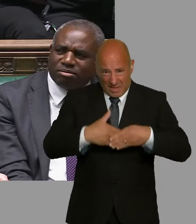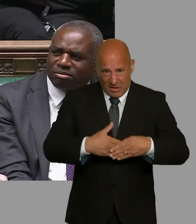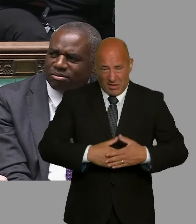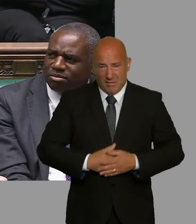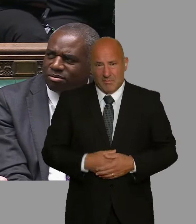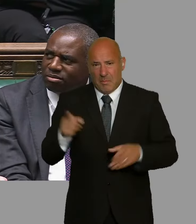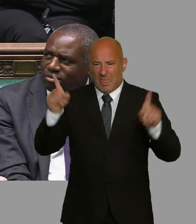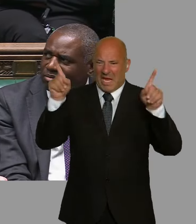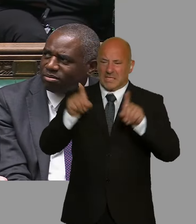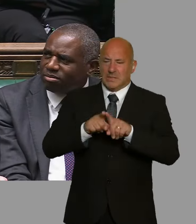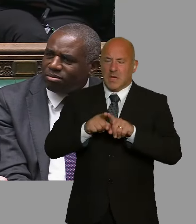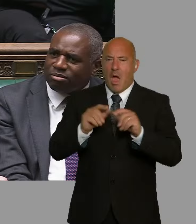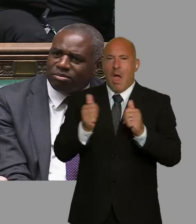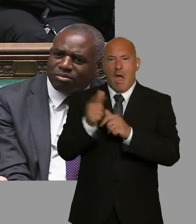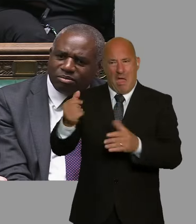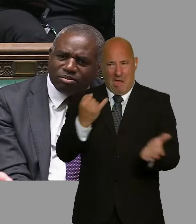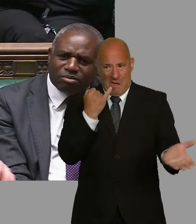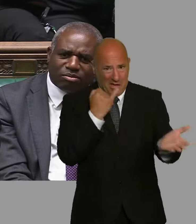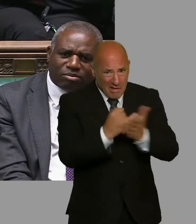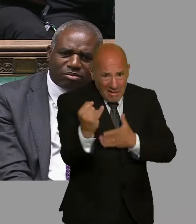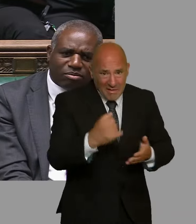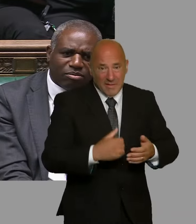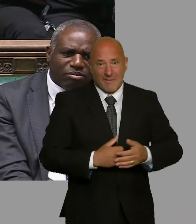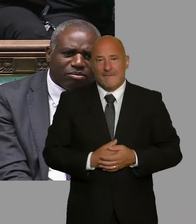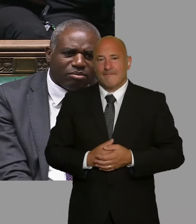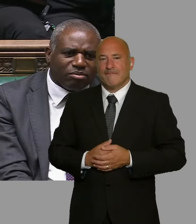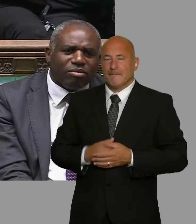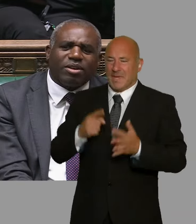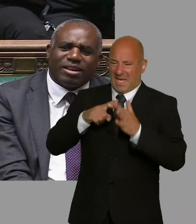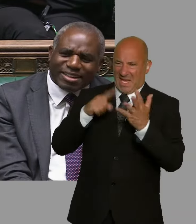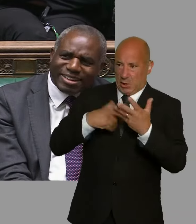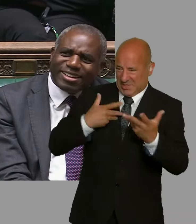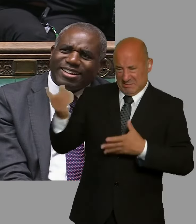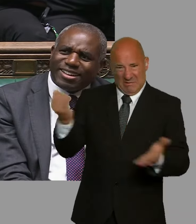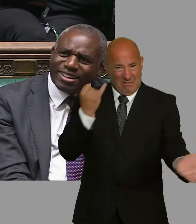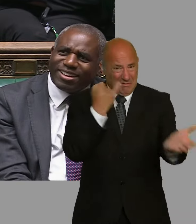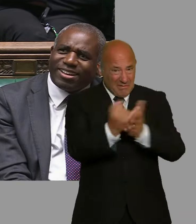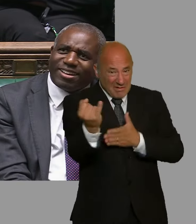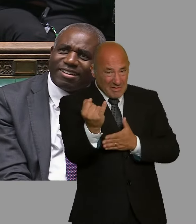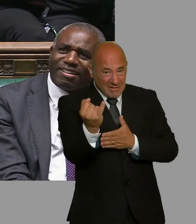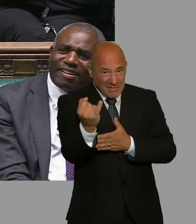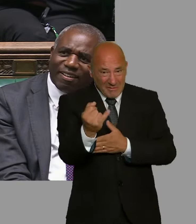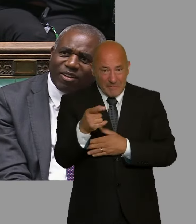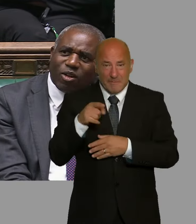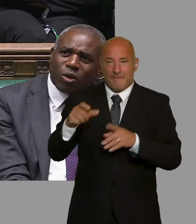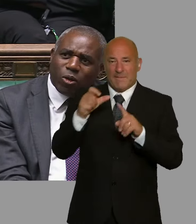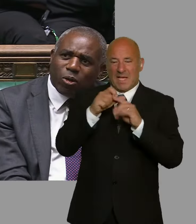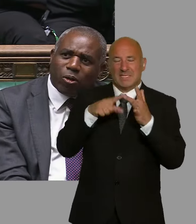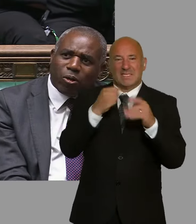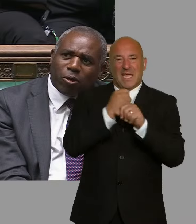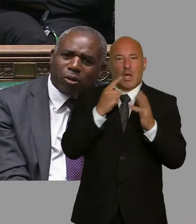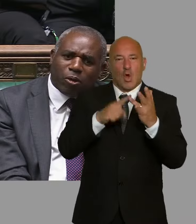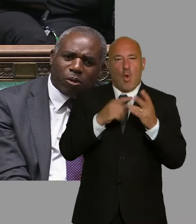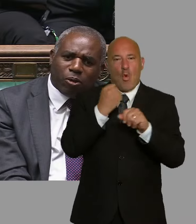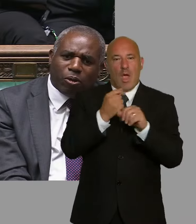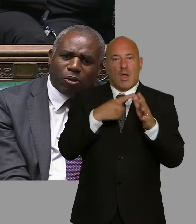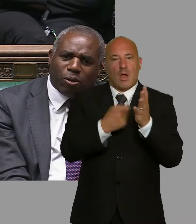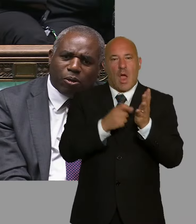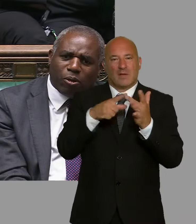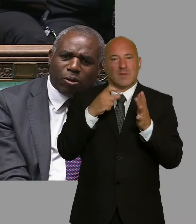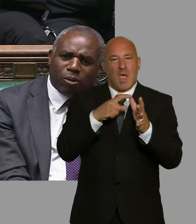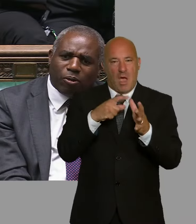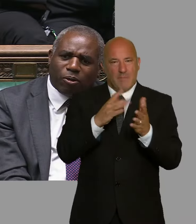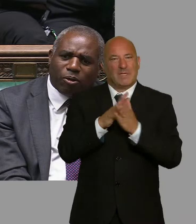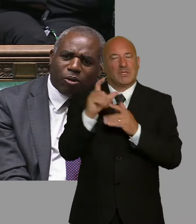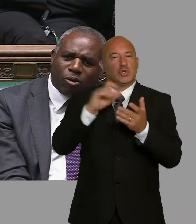Absolutely clear that legal uncertainty would compromise that capability in a very short time. No responsible Prime Minister would ever let